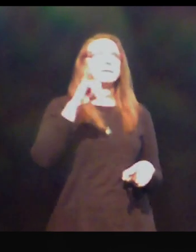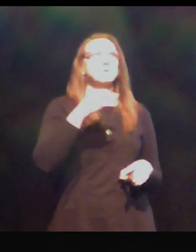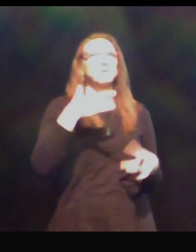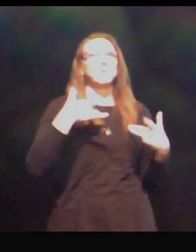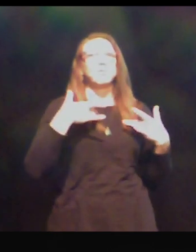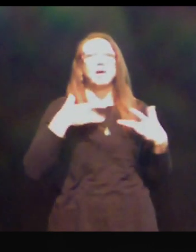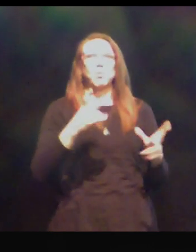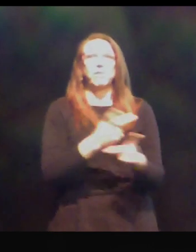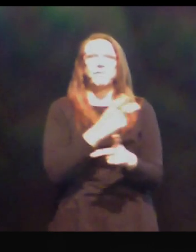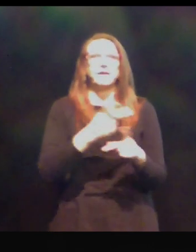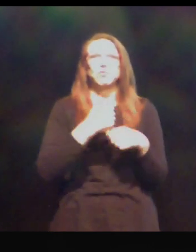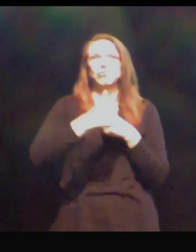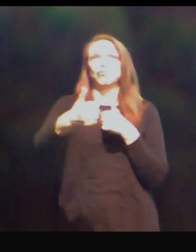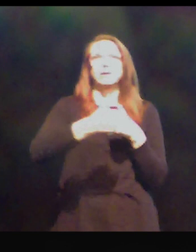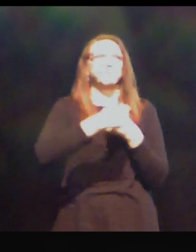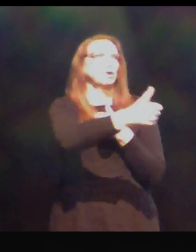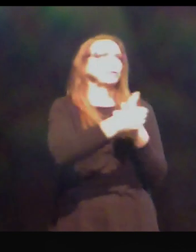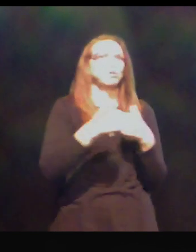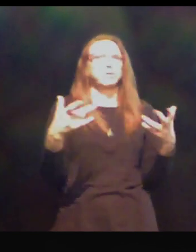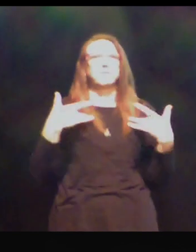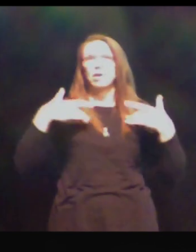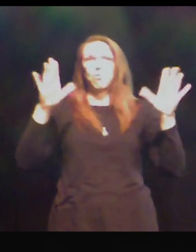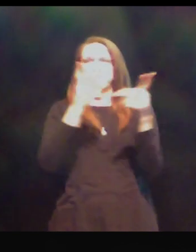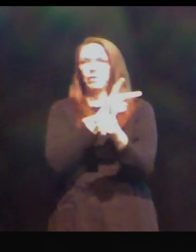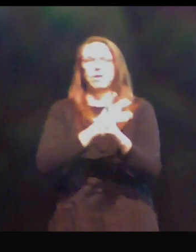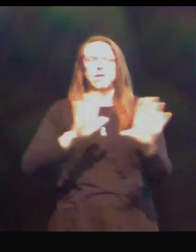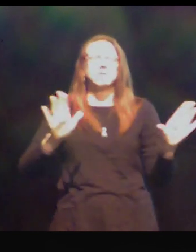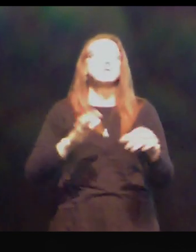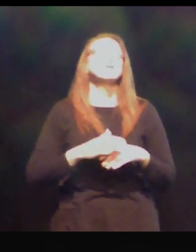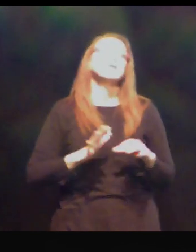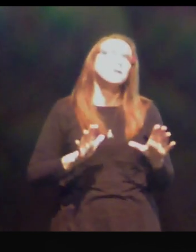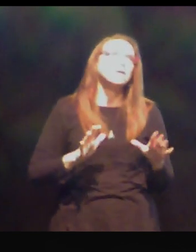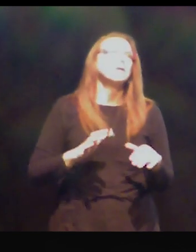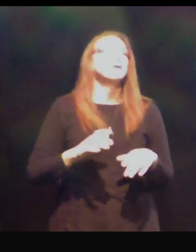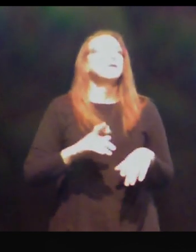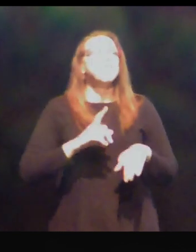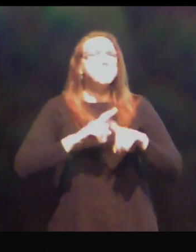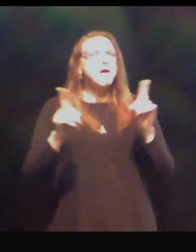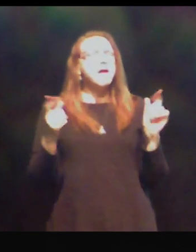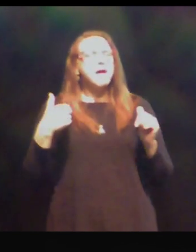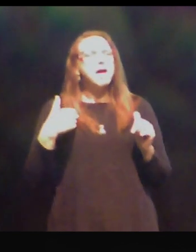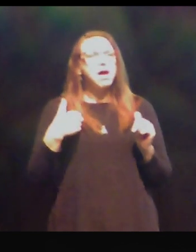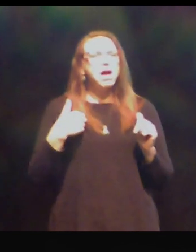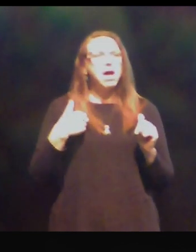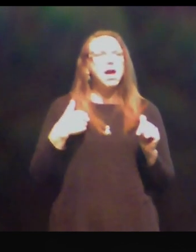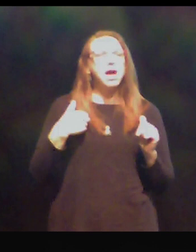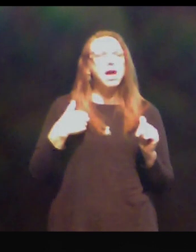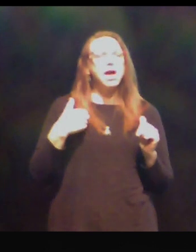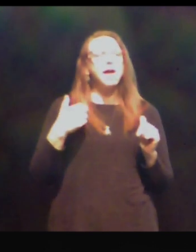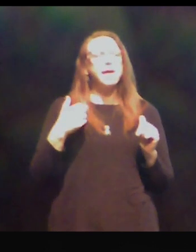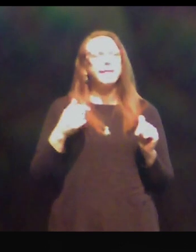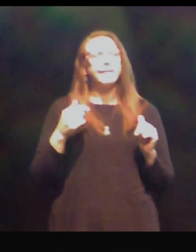don't want to even figure out transportation. It's kind of as it seems, but, you know, like, I just kind of, like, maybe